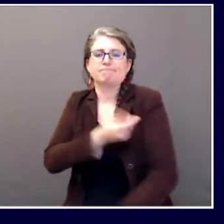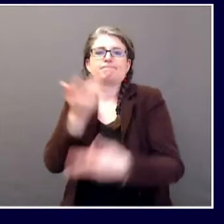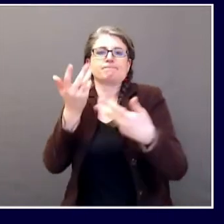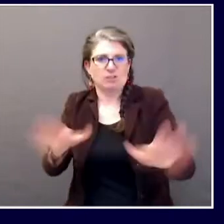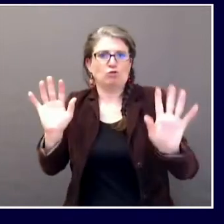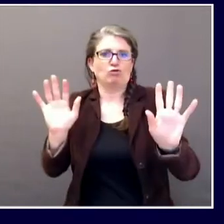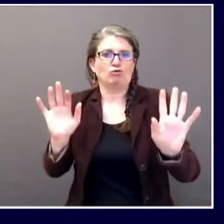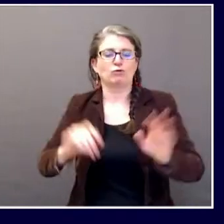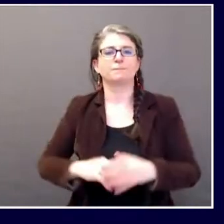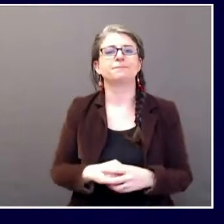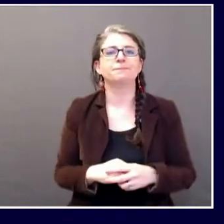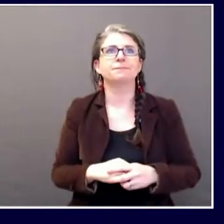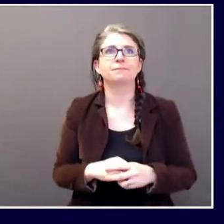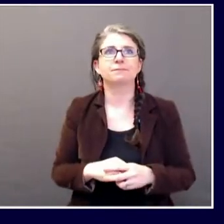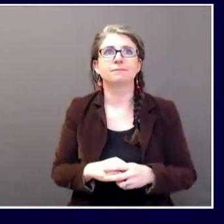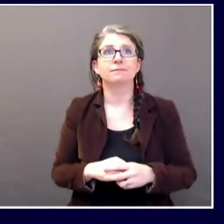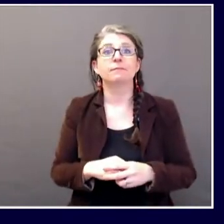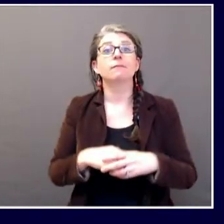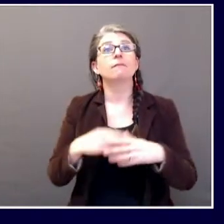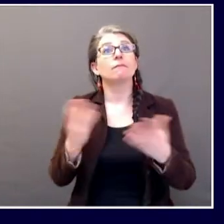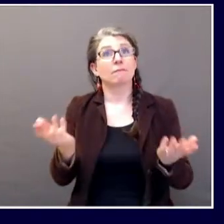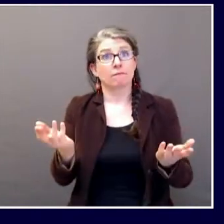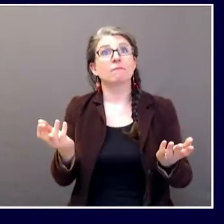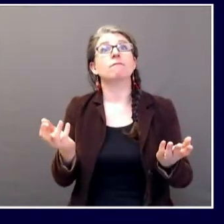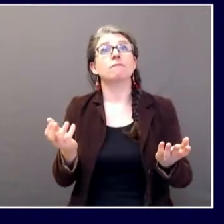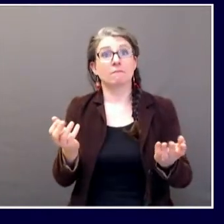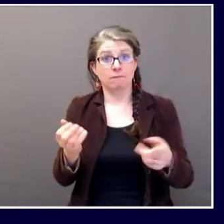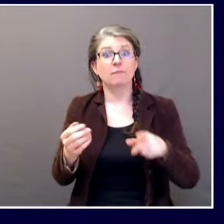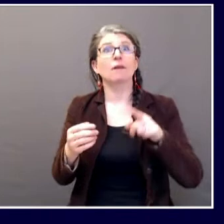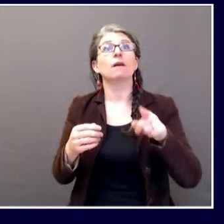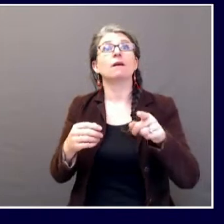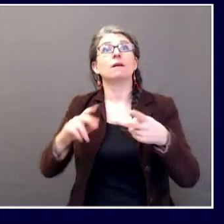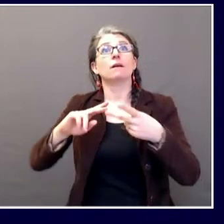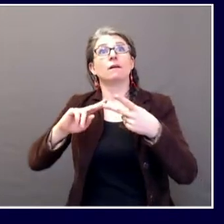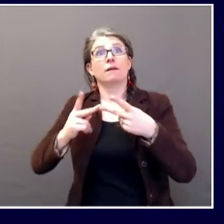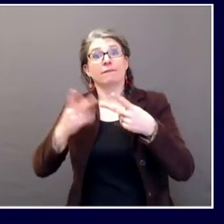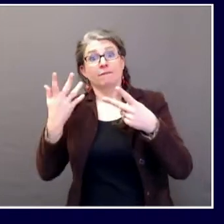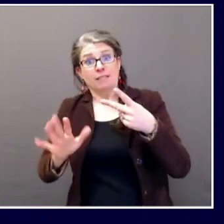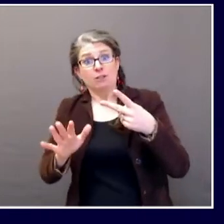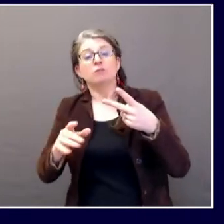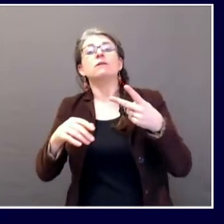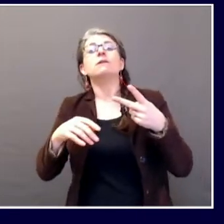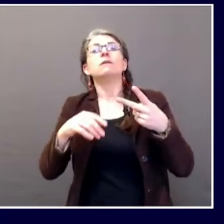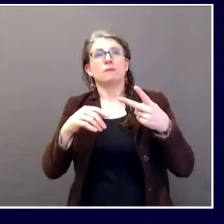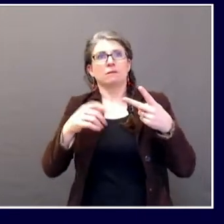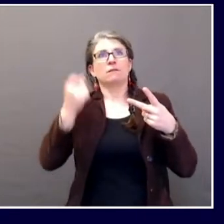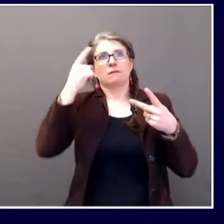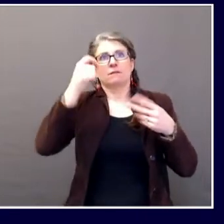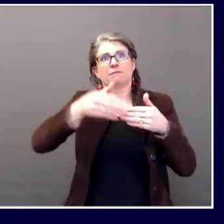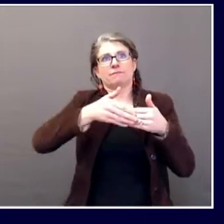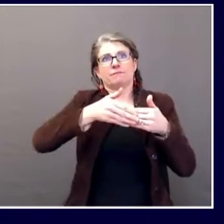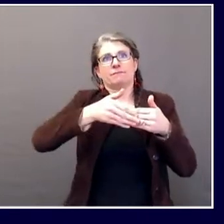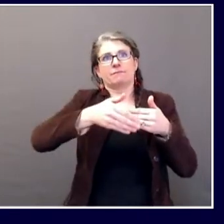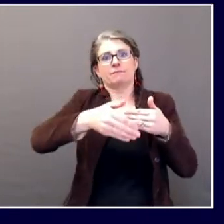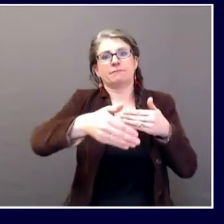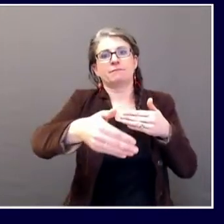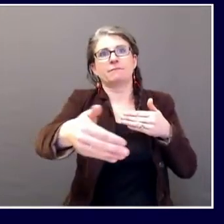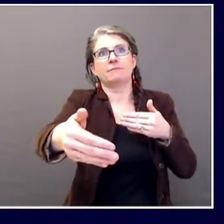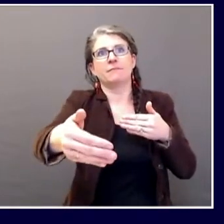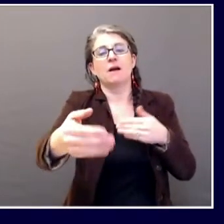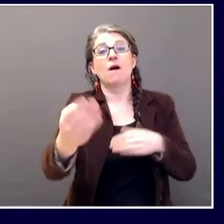was administered, they will be considered to have been fully vaccinated. Finally, a couple of updates